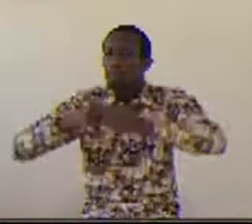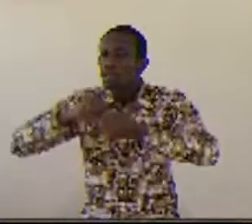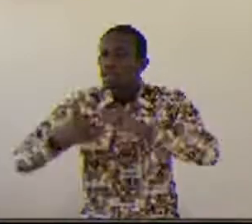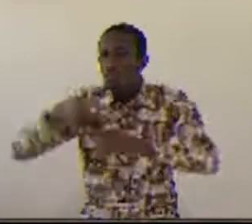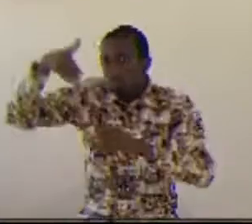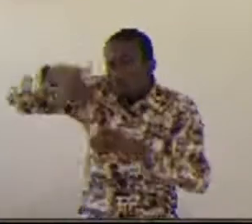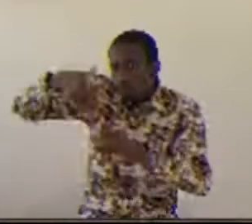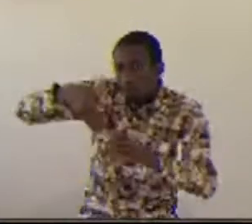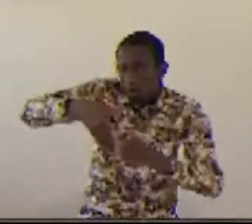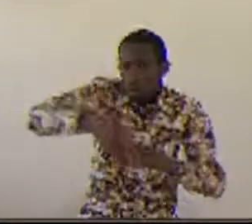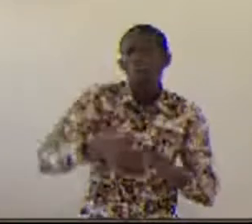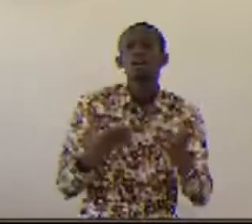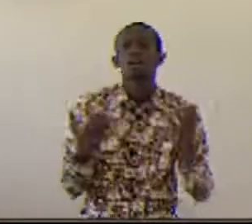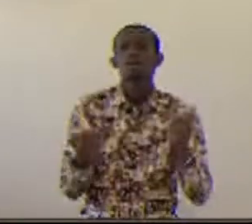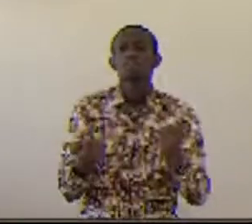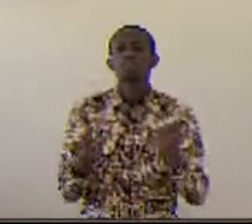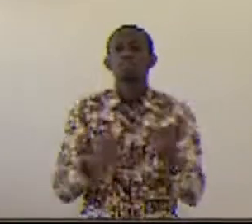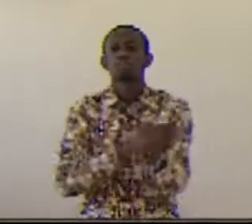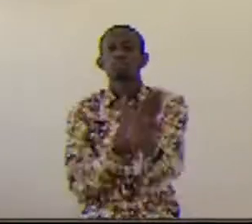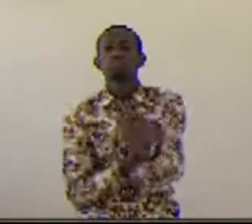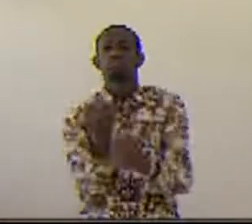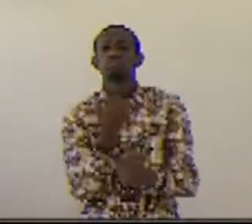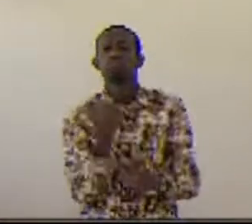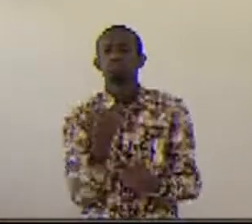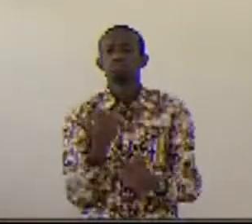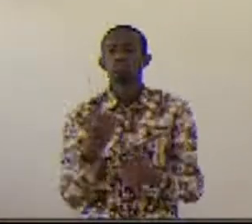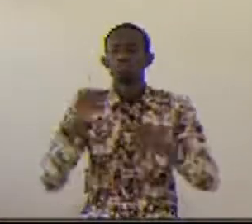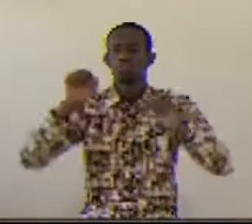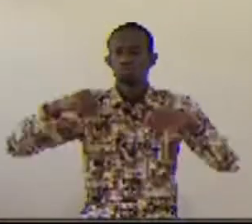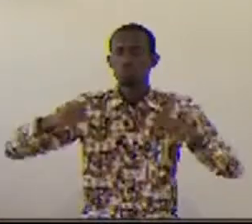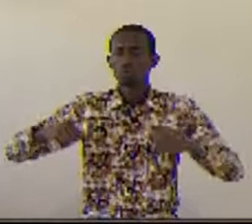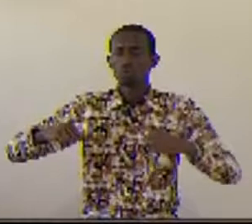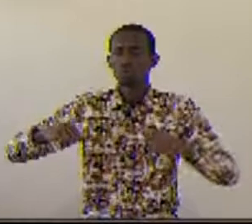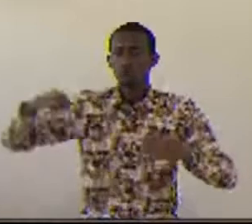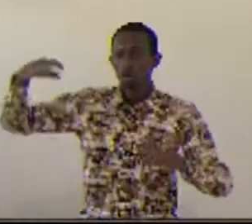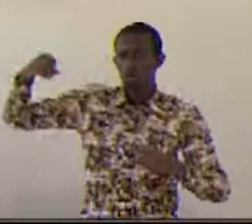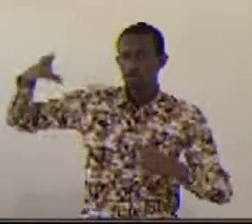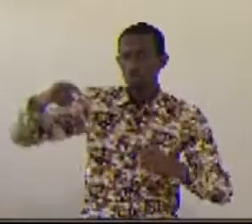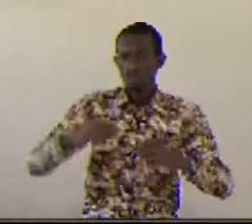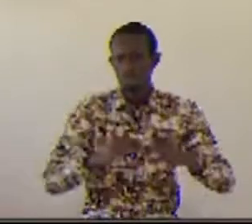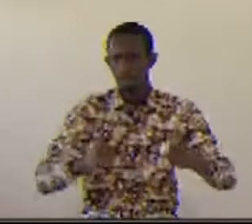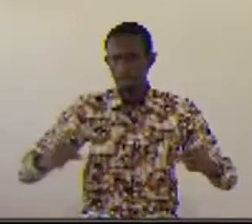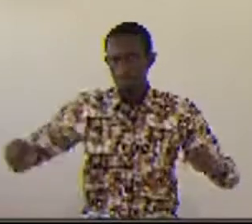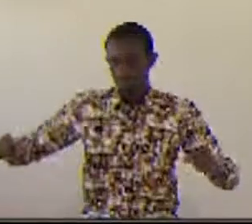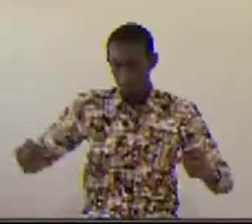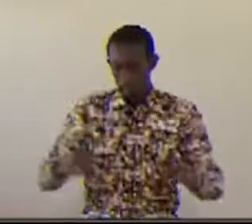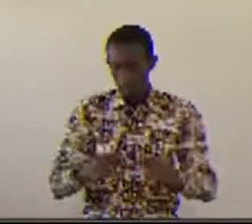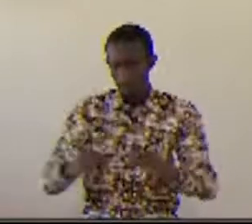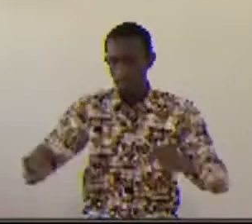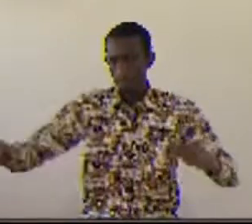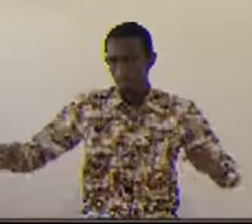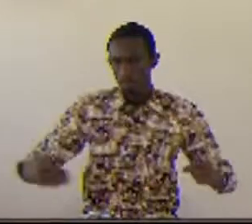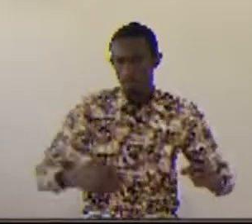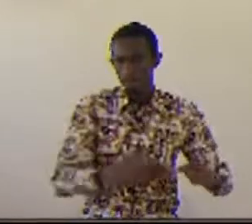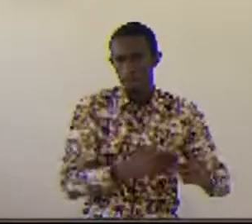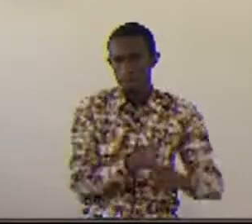delocalized electrons, and because of that, they will conduct electricity. But nonmetals do not conduct electricity